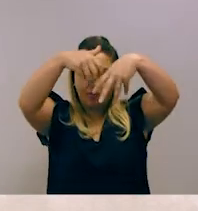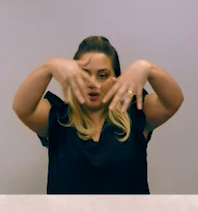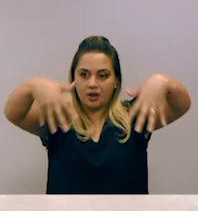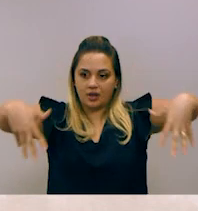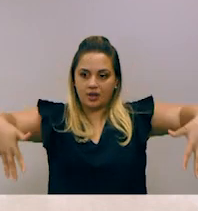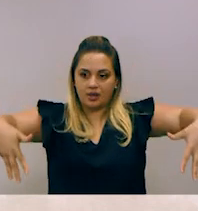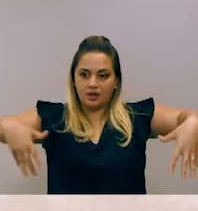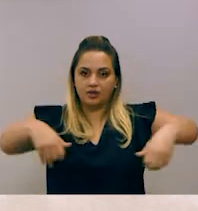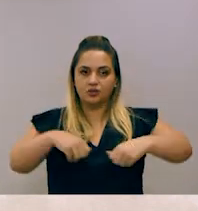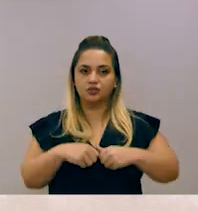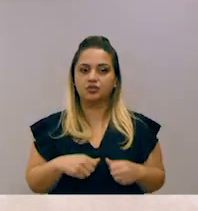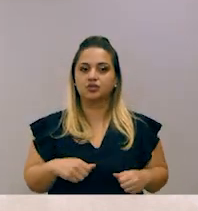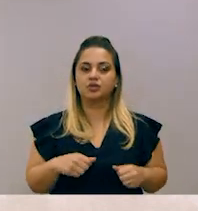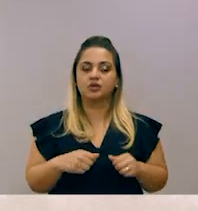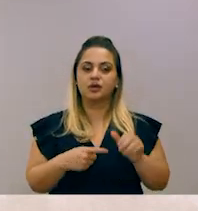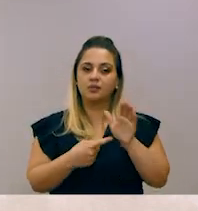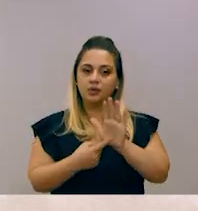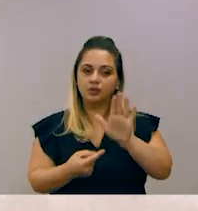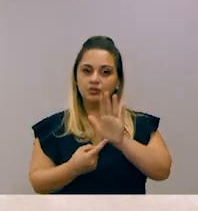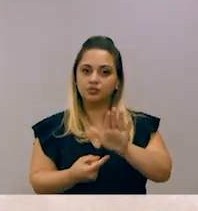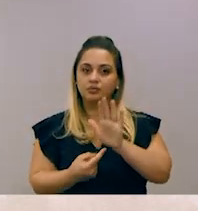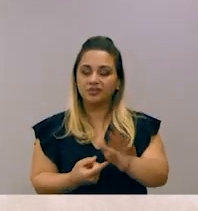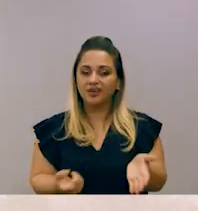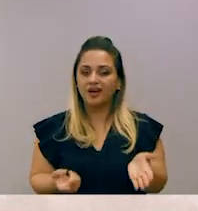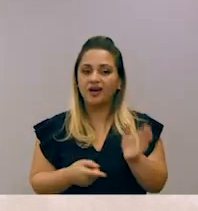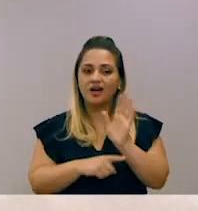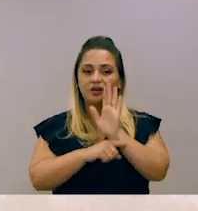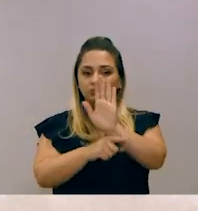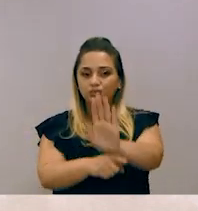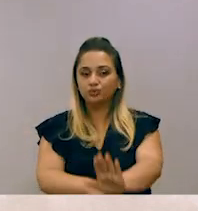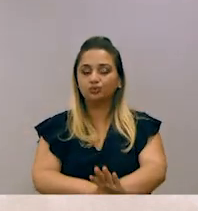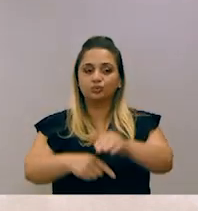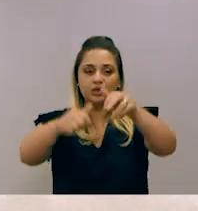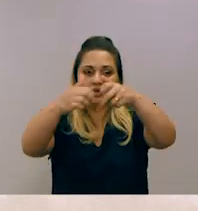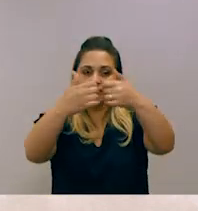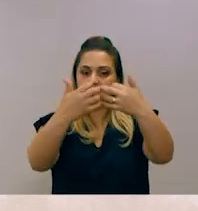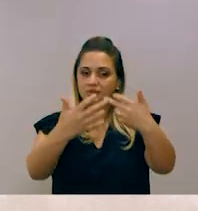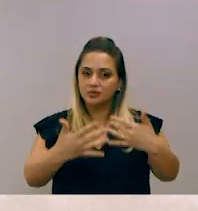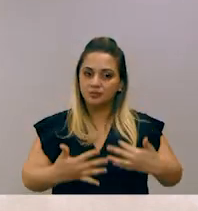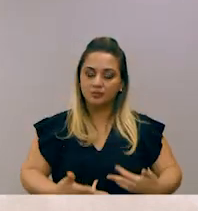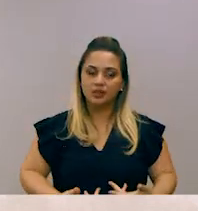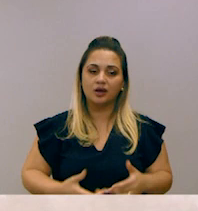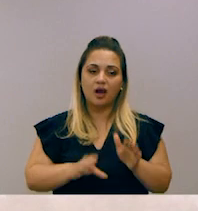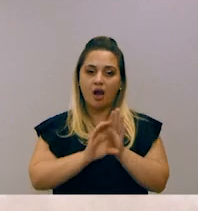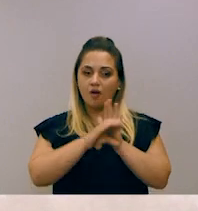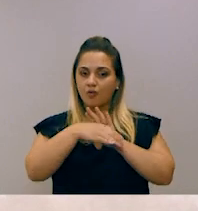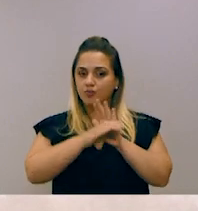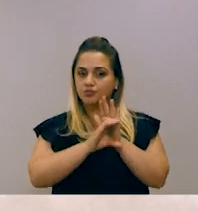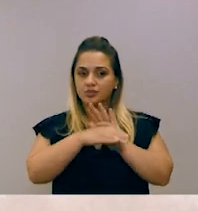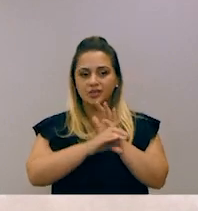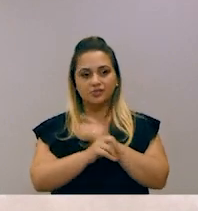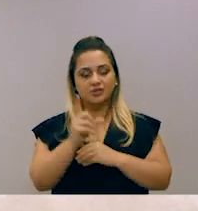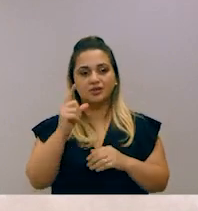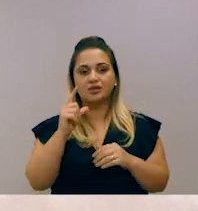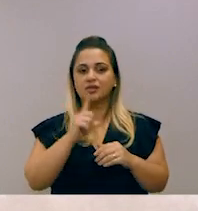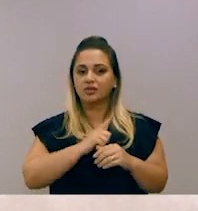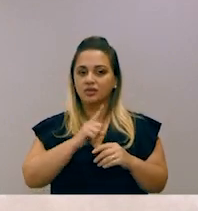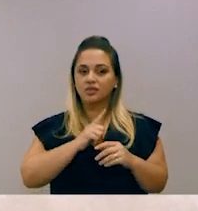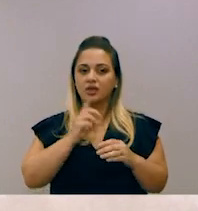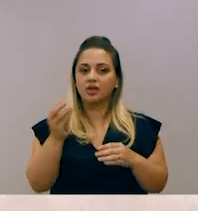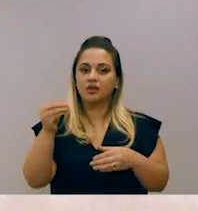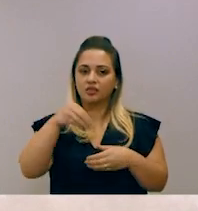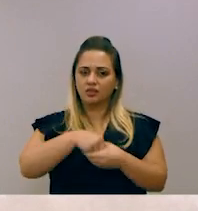semantic network. The semantic network helps to explain all the concepts, all the information that exists in a general